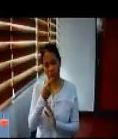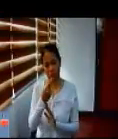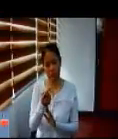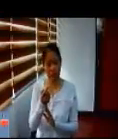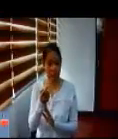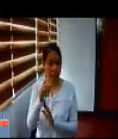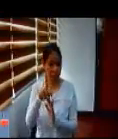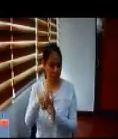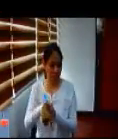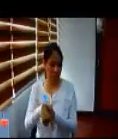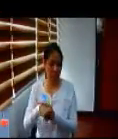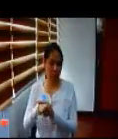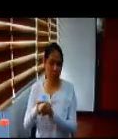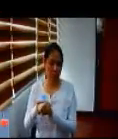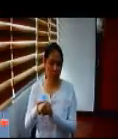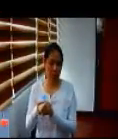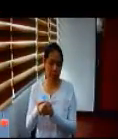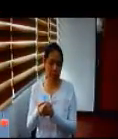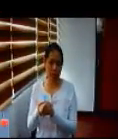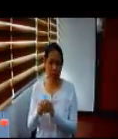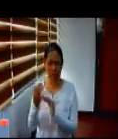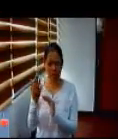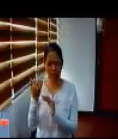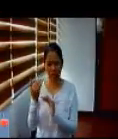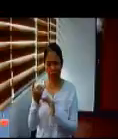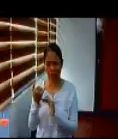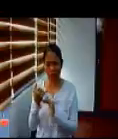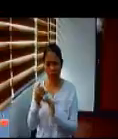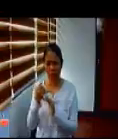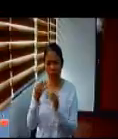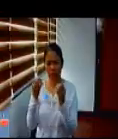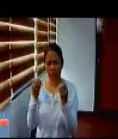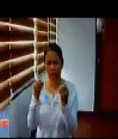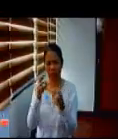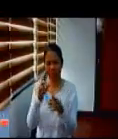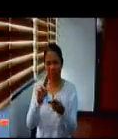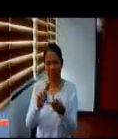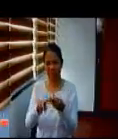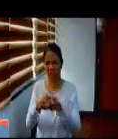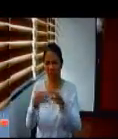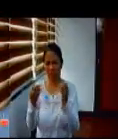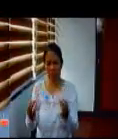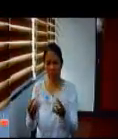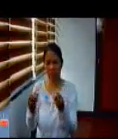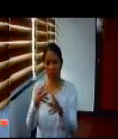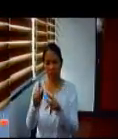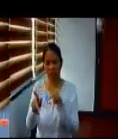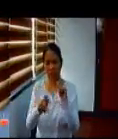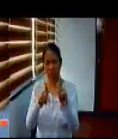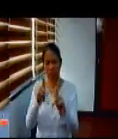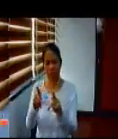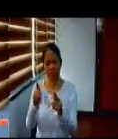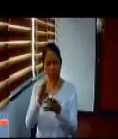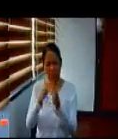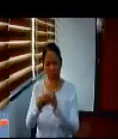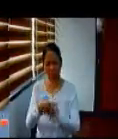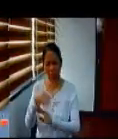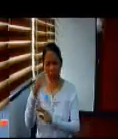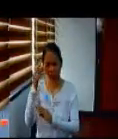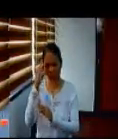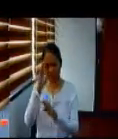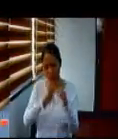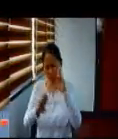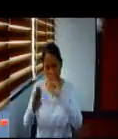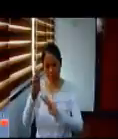Honors, that while the population growth and the number of our people seems to be the problem of many among